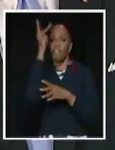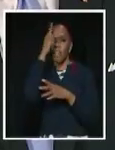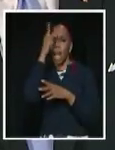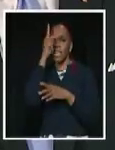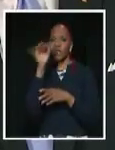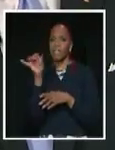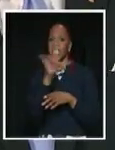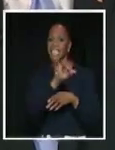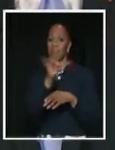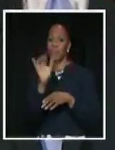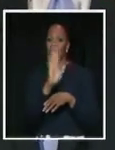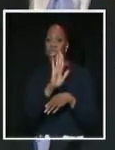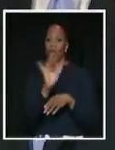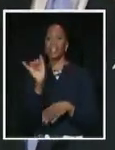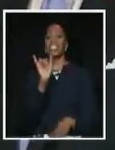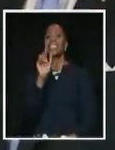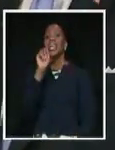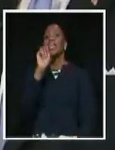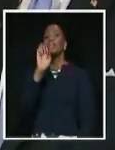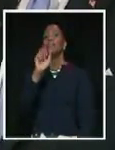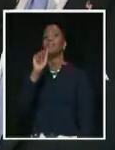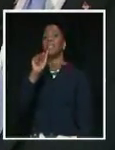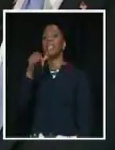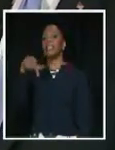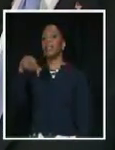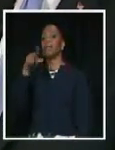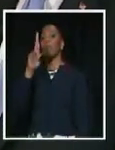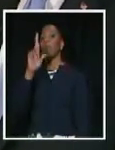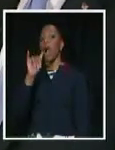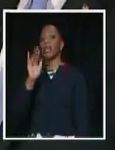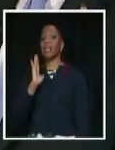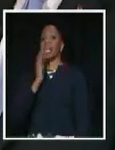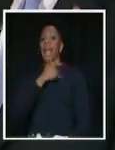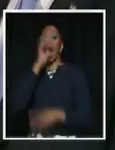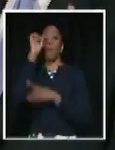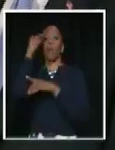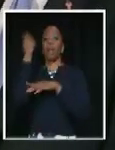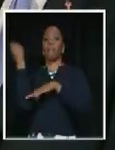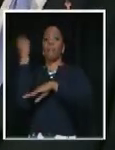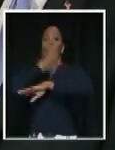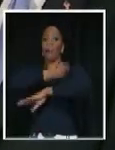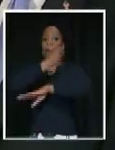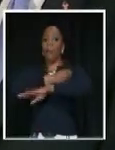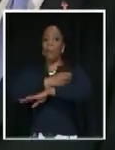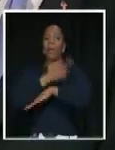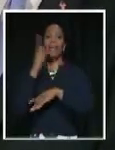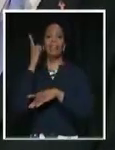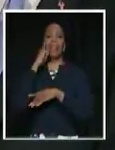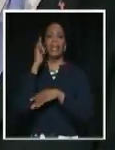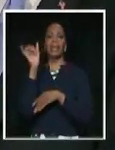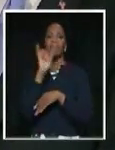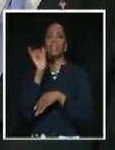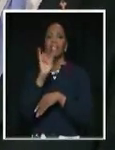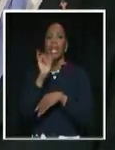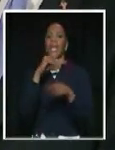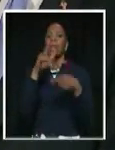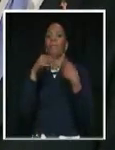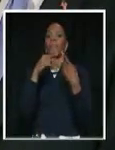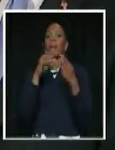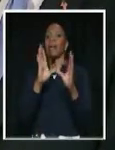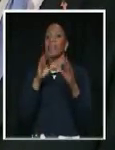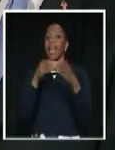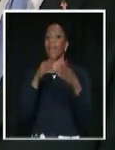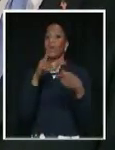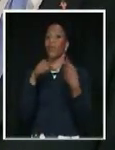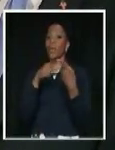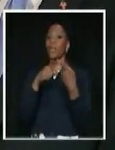to yours, the same Tea Party that just shut down our government. I think it was the same gathering where you told them that it should be easier to get gun permits in the city of New